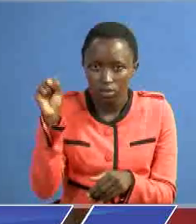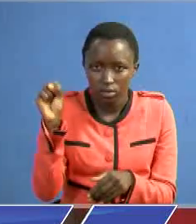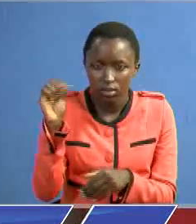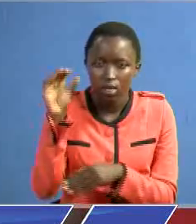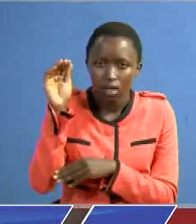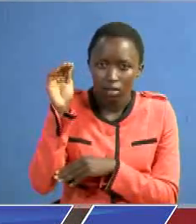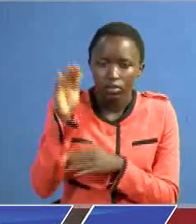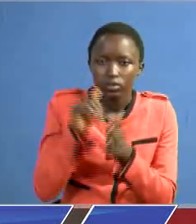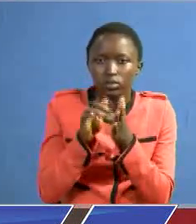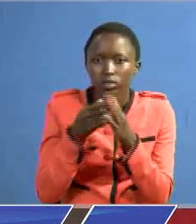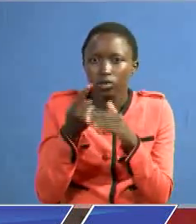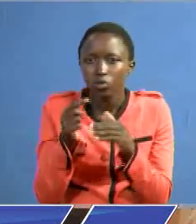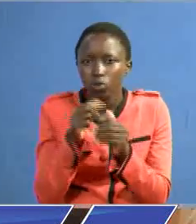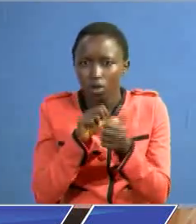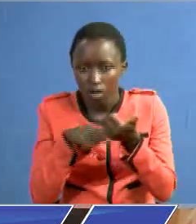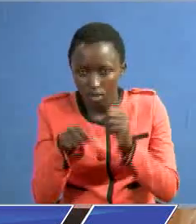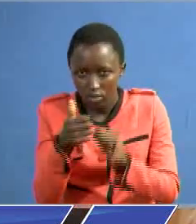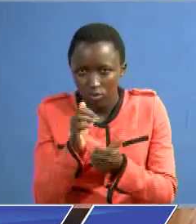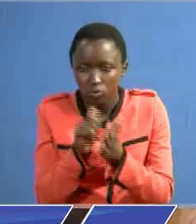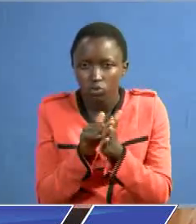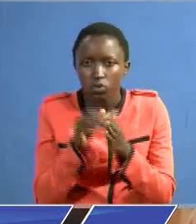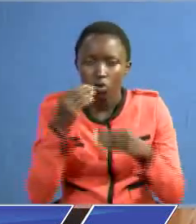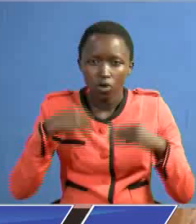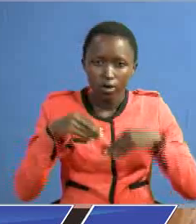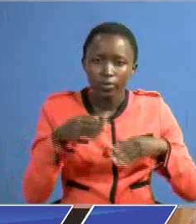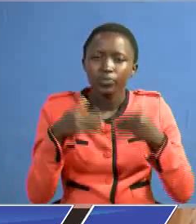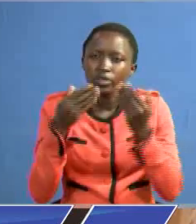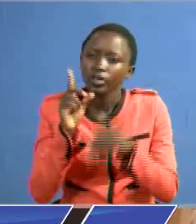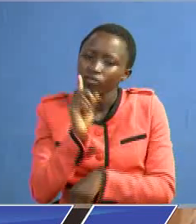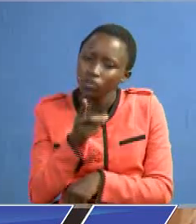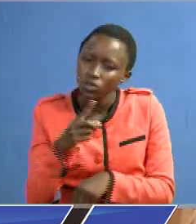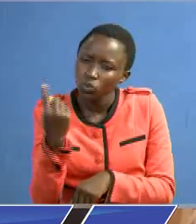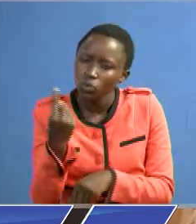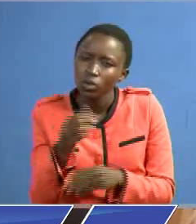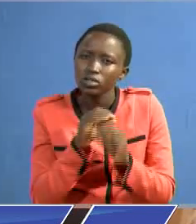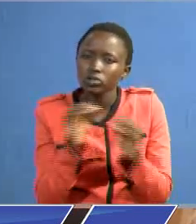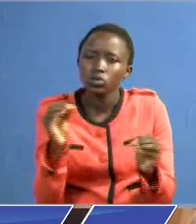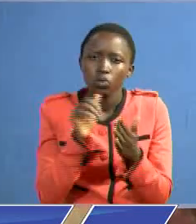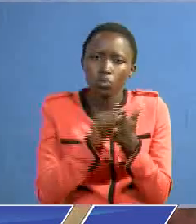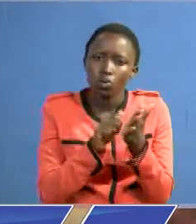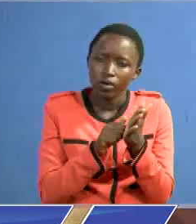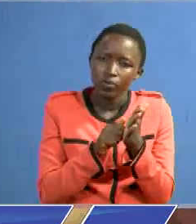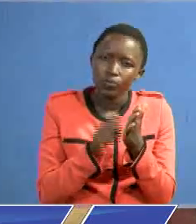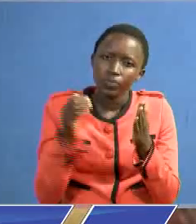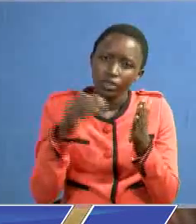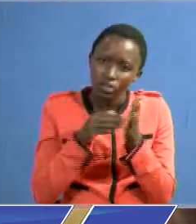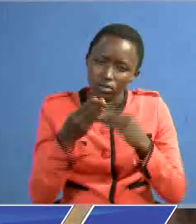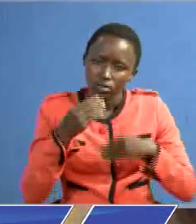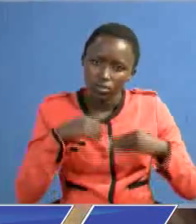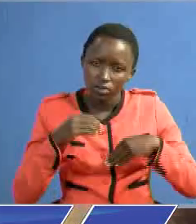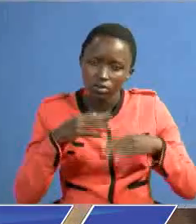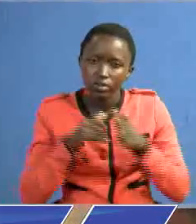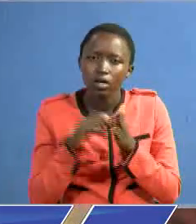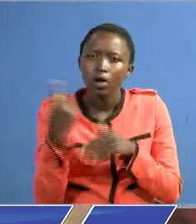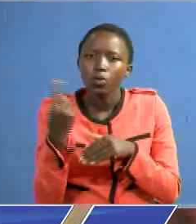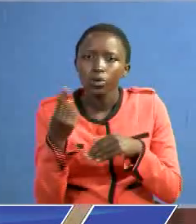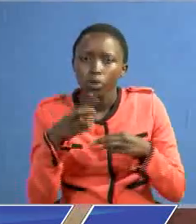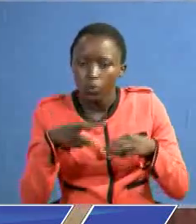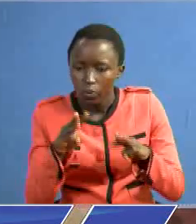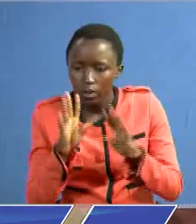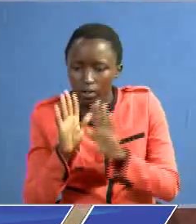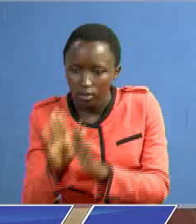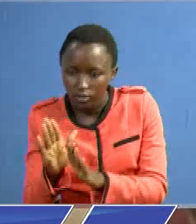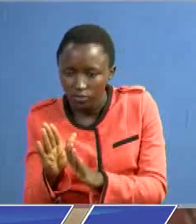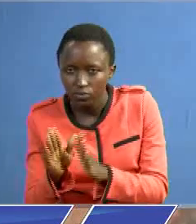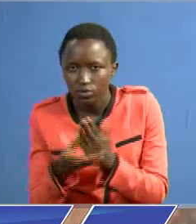: president Liu Panetta to act on corruption instead of issuing threats and the war Guinness Draught saying it is the only way present routine yet and